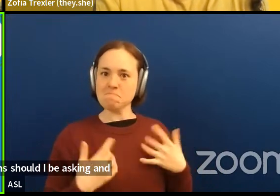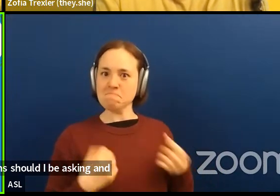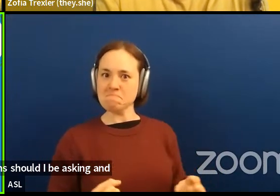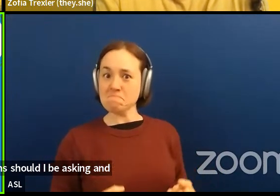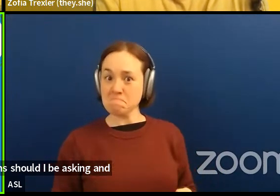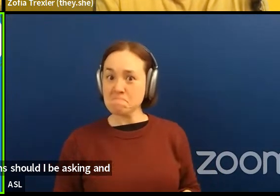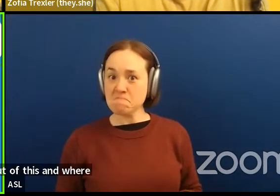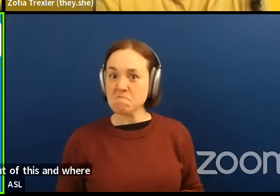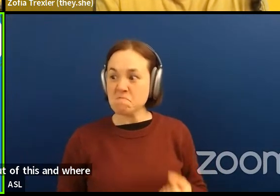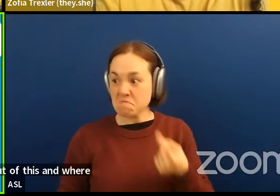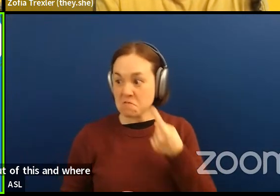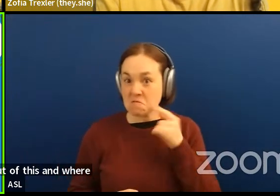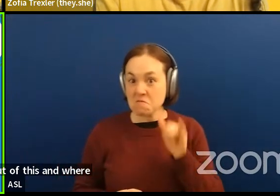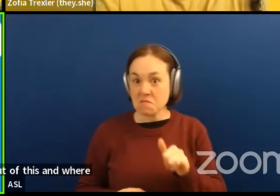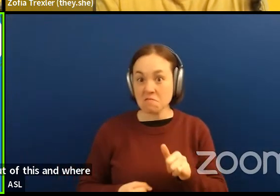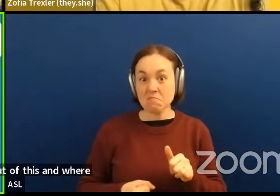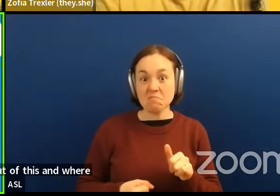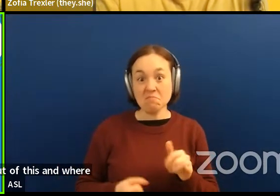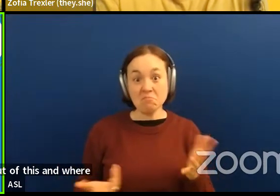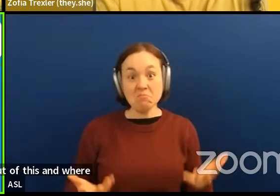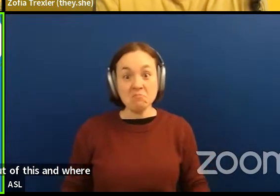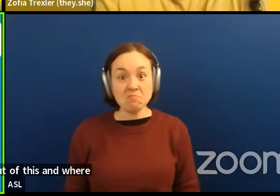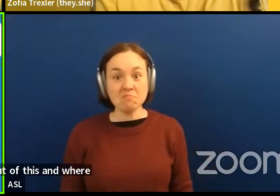I think that's it.